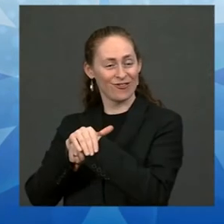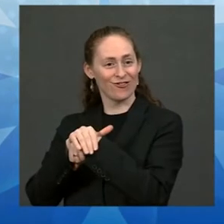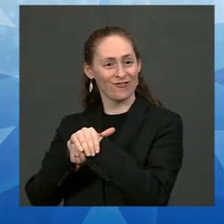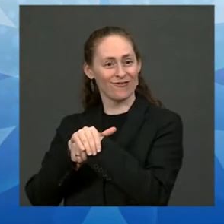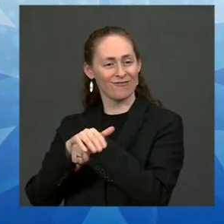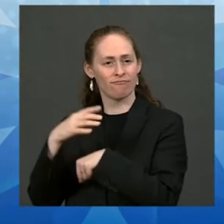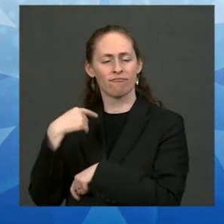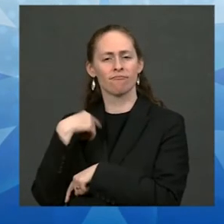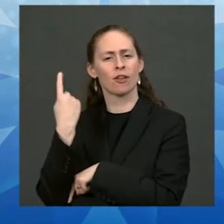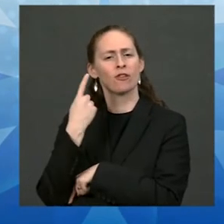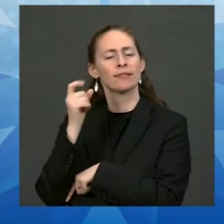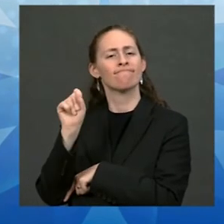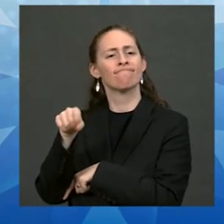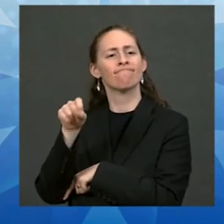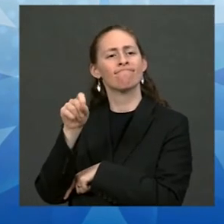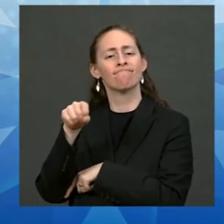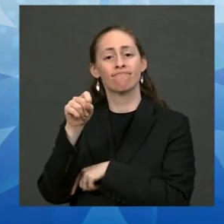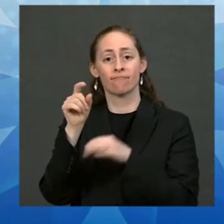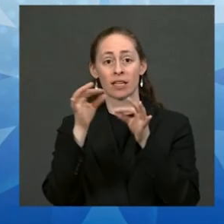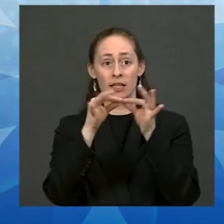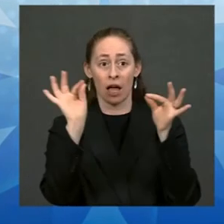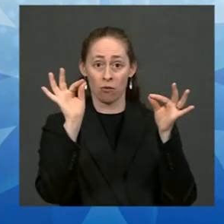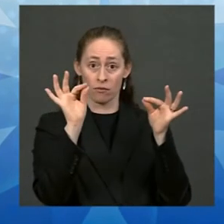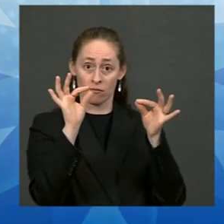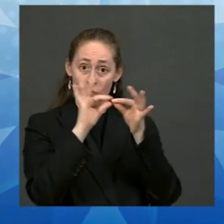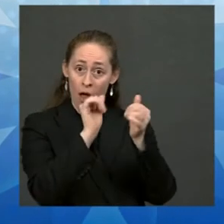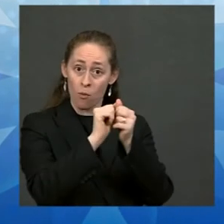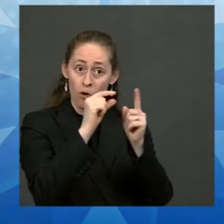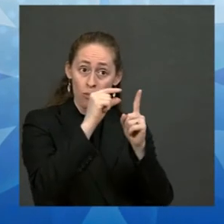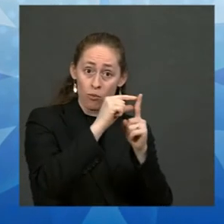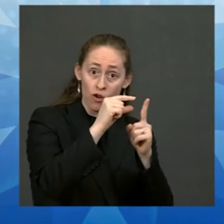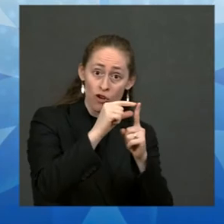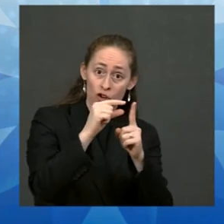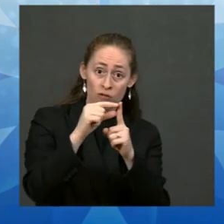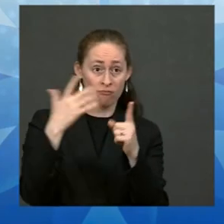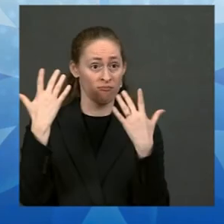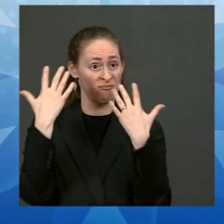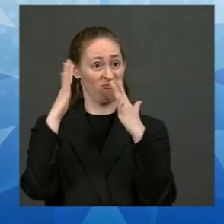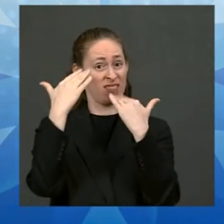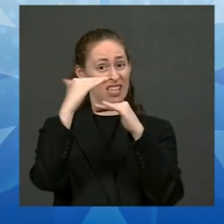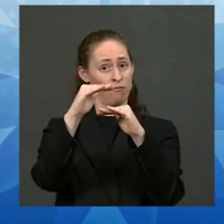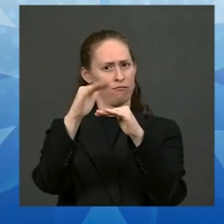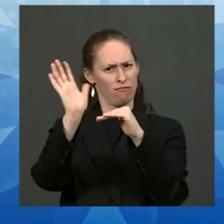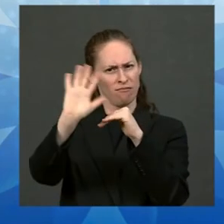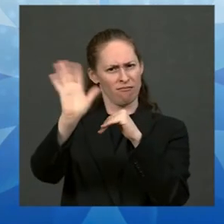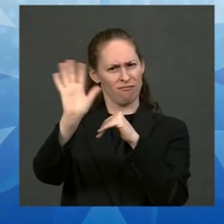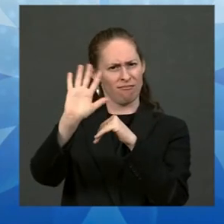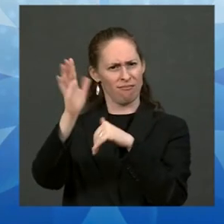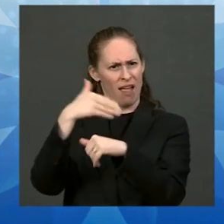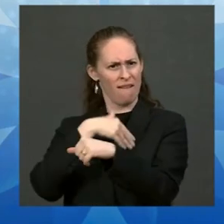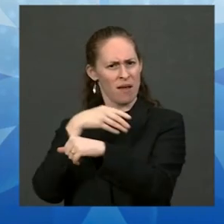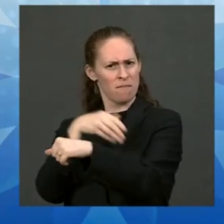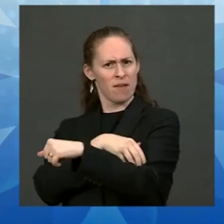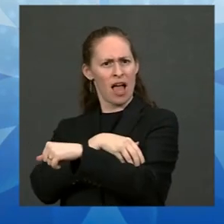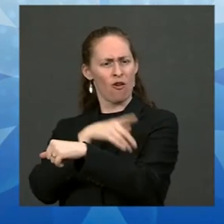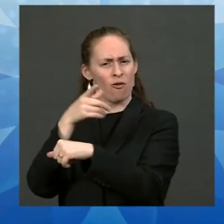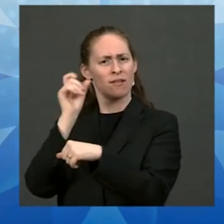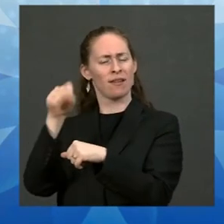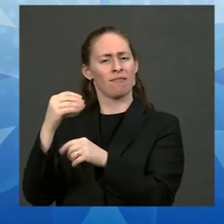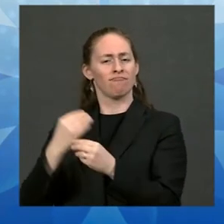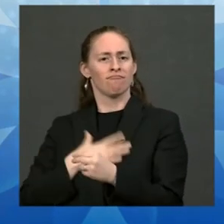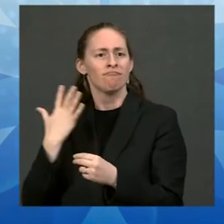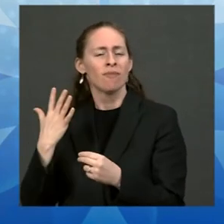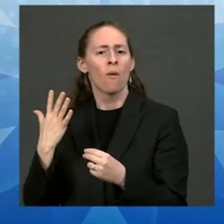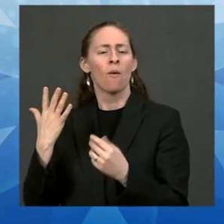of words. Language has the power to create, defining the shades of our joy and sorrow, dividing